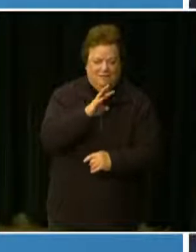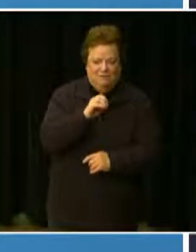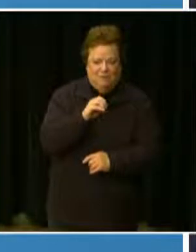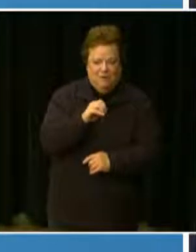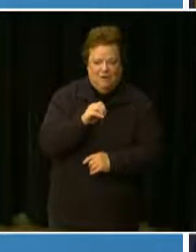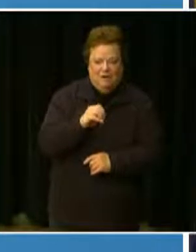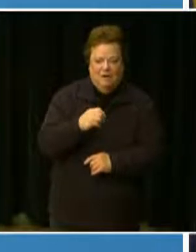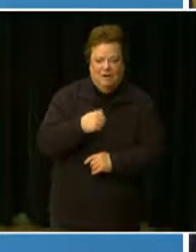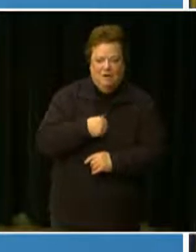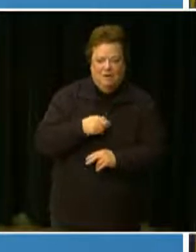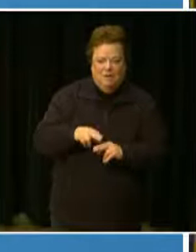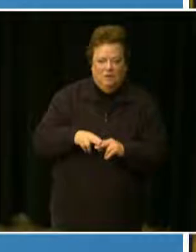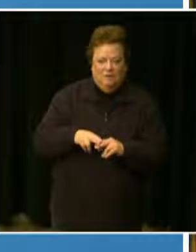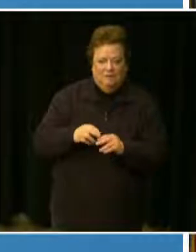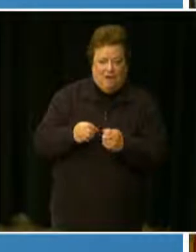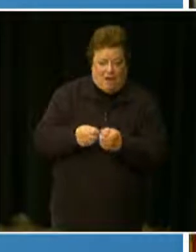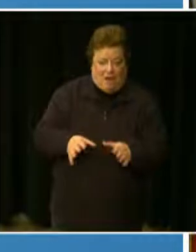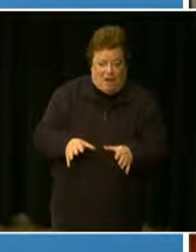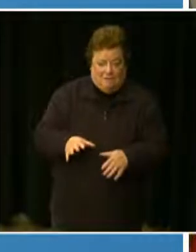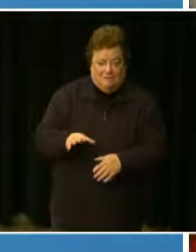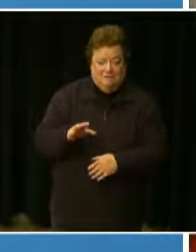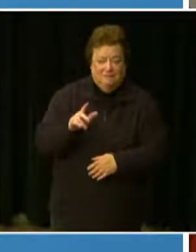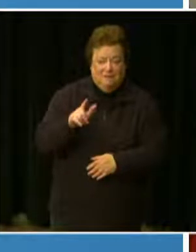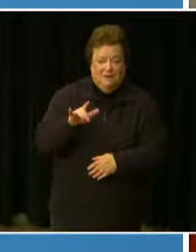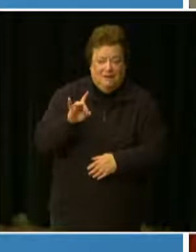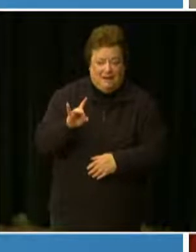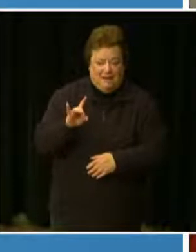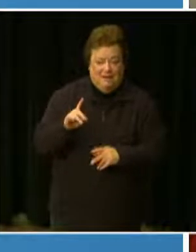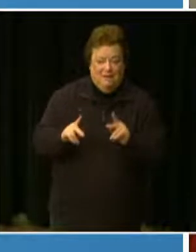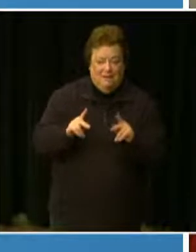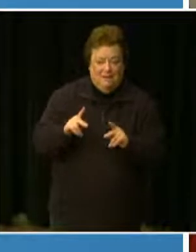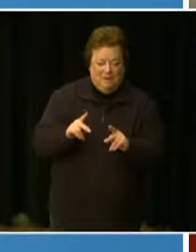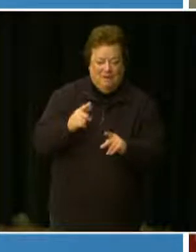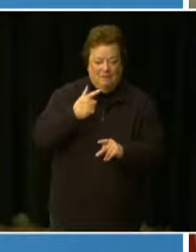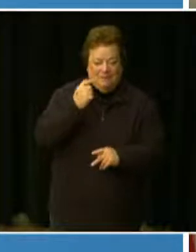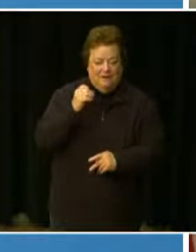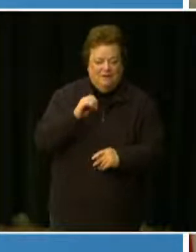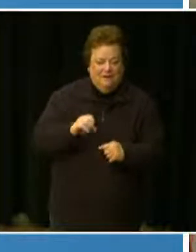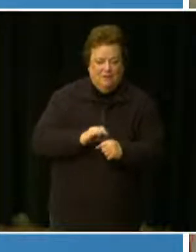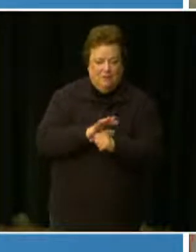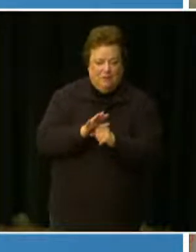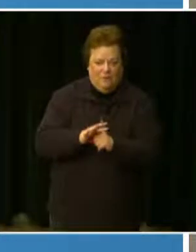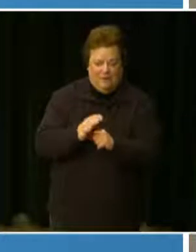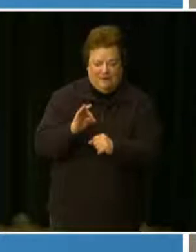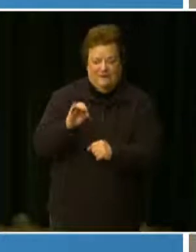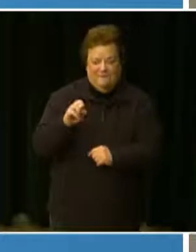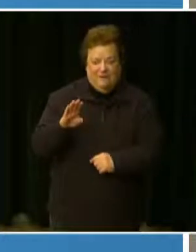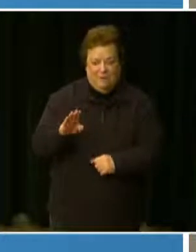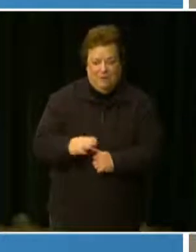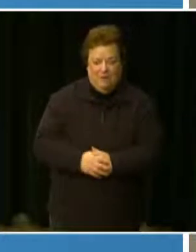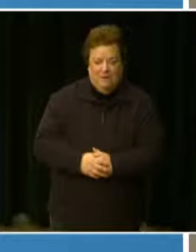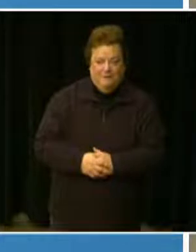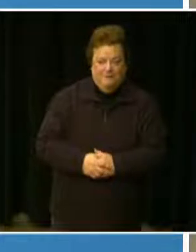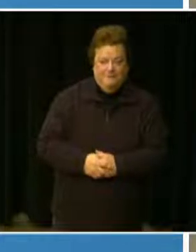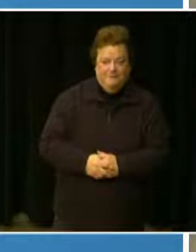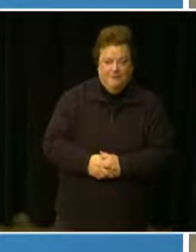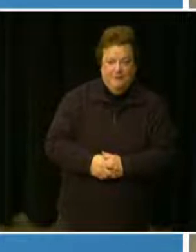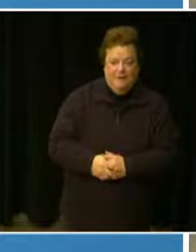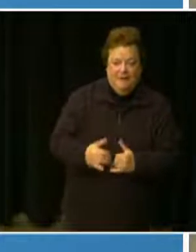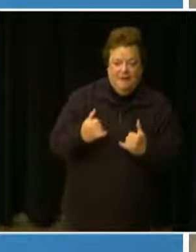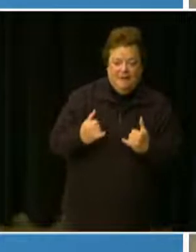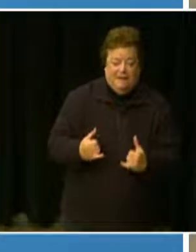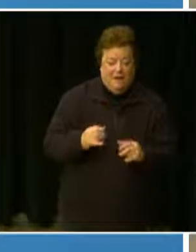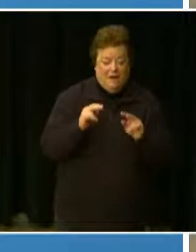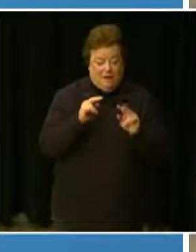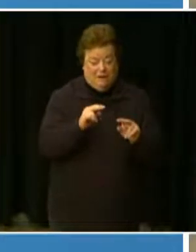lost a total of 28 members of our community to COVID so far in February. Now,